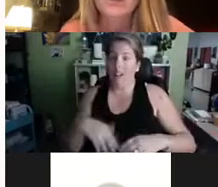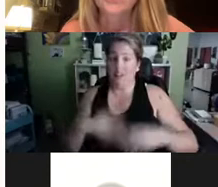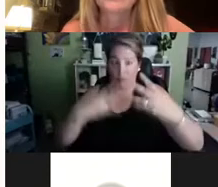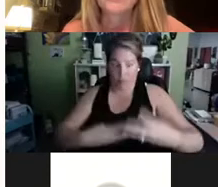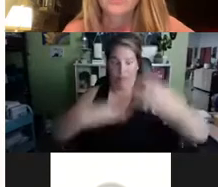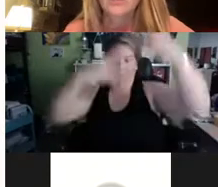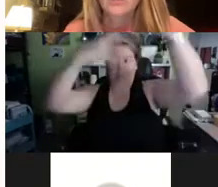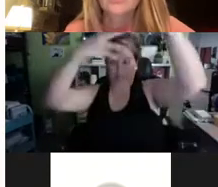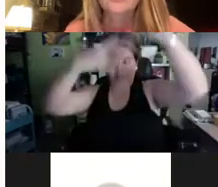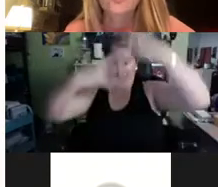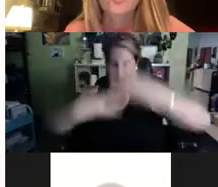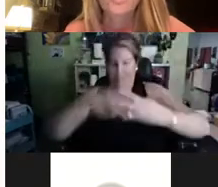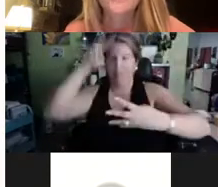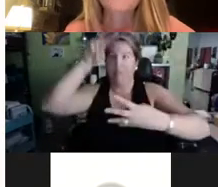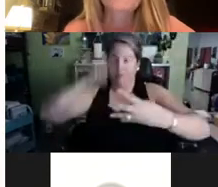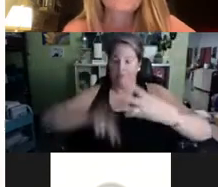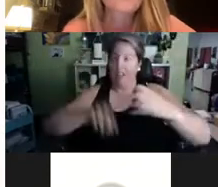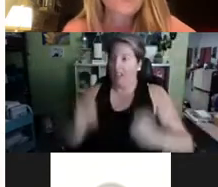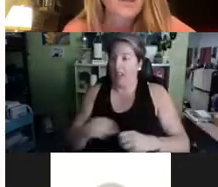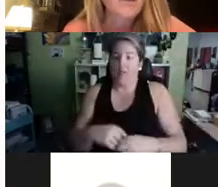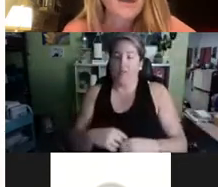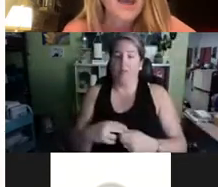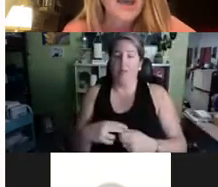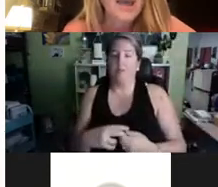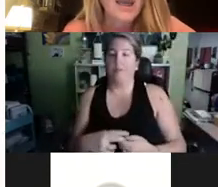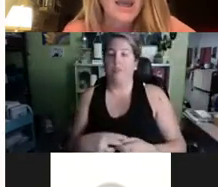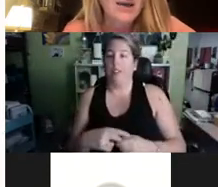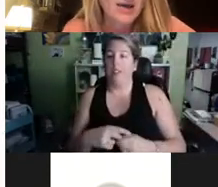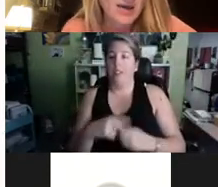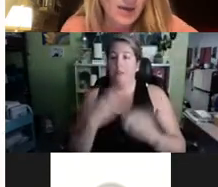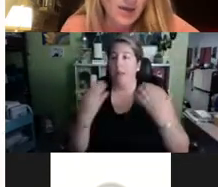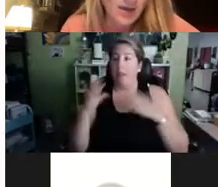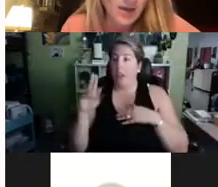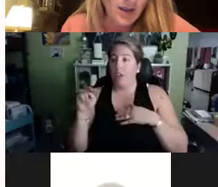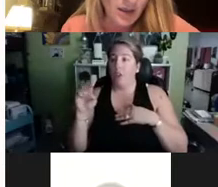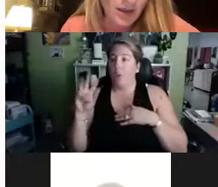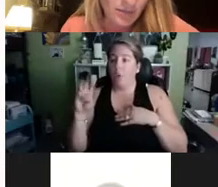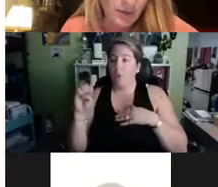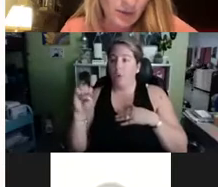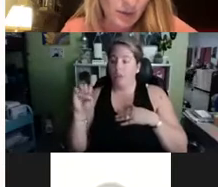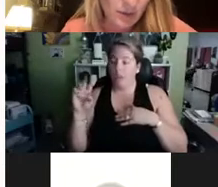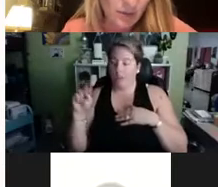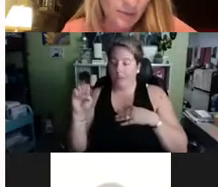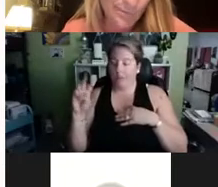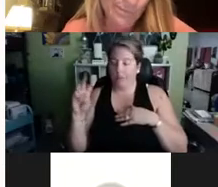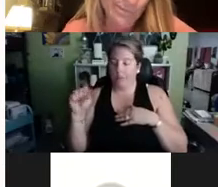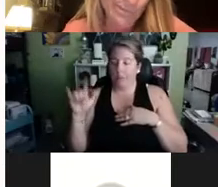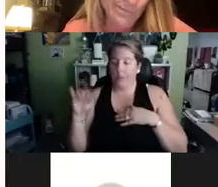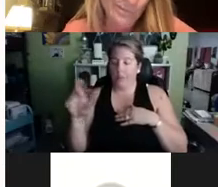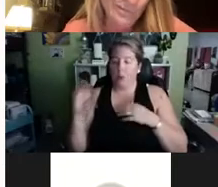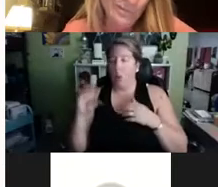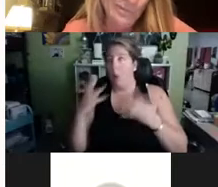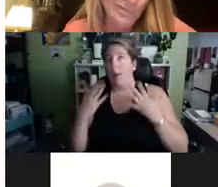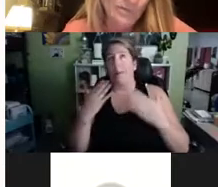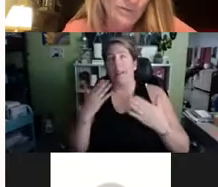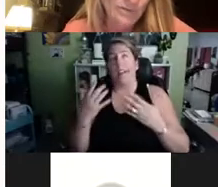your customers, and or maybe a trying